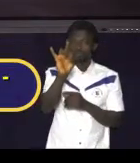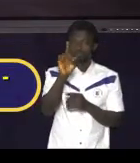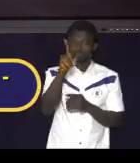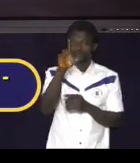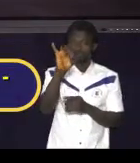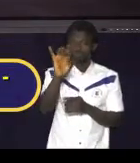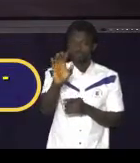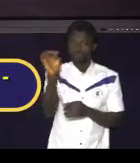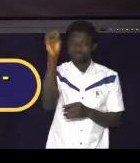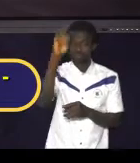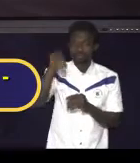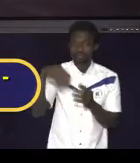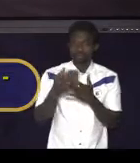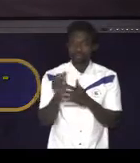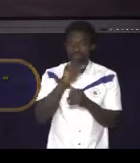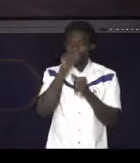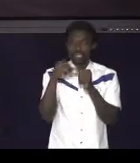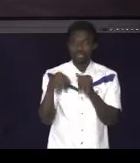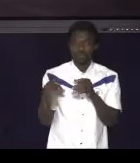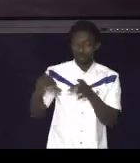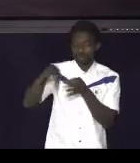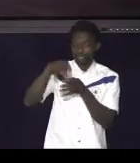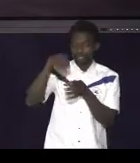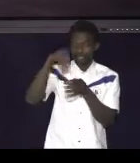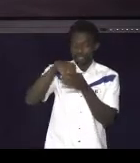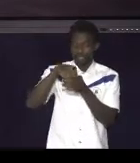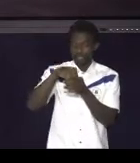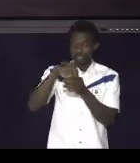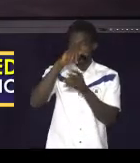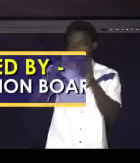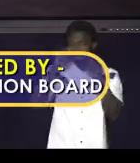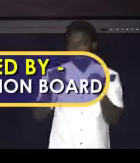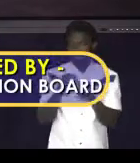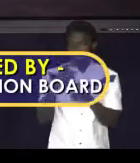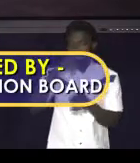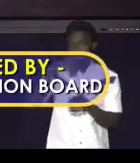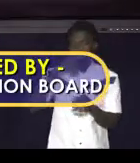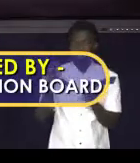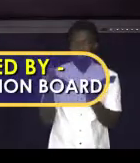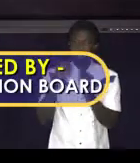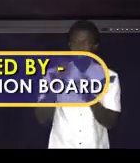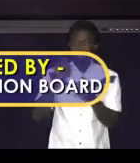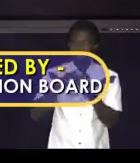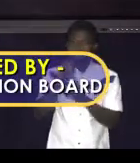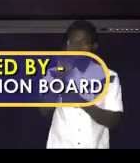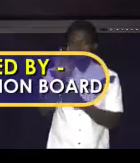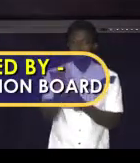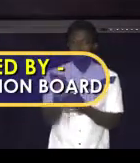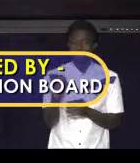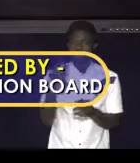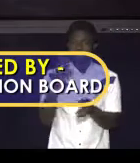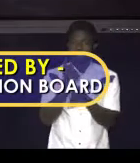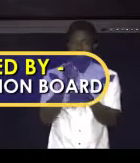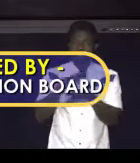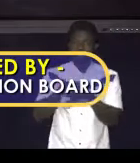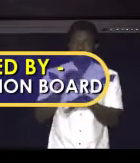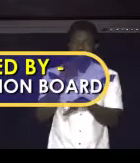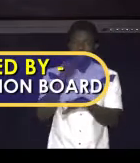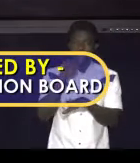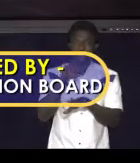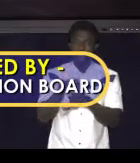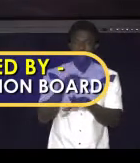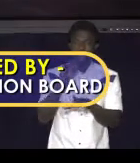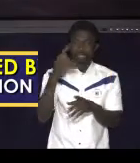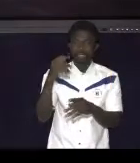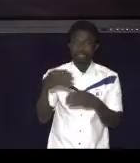all the angles inside a triangle must add up to 180 degrees. Now, keeping that at the back of our mind, we now write it as